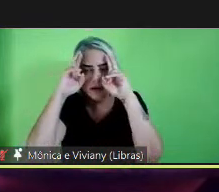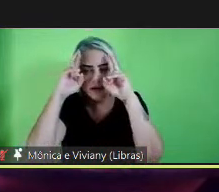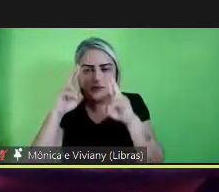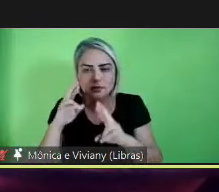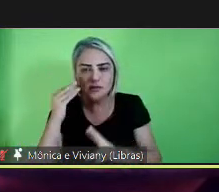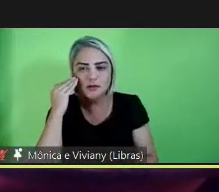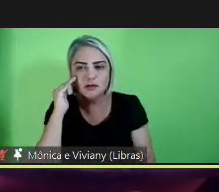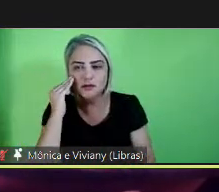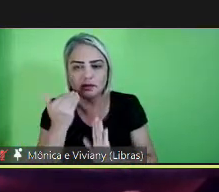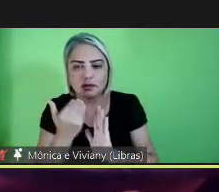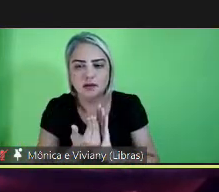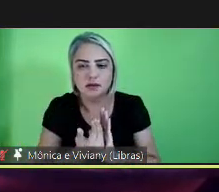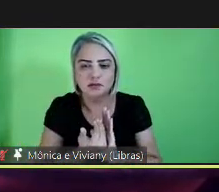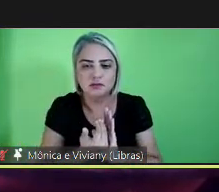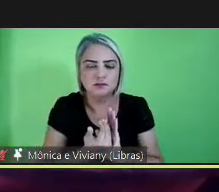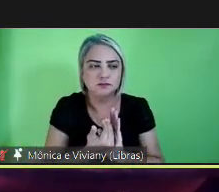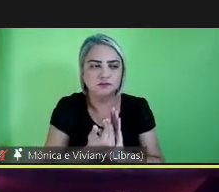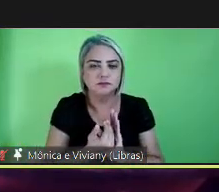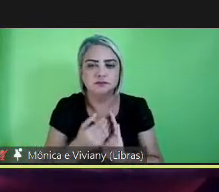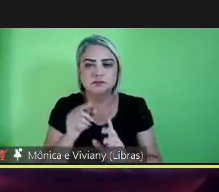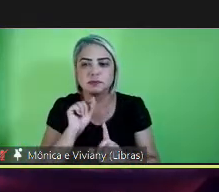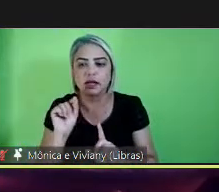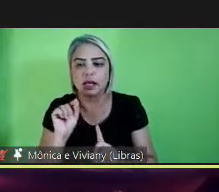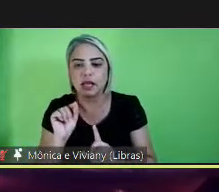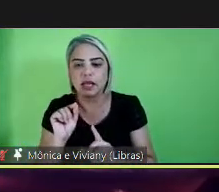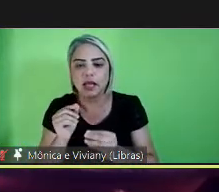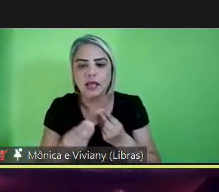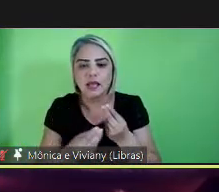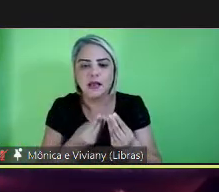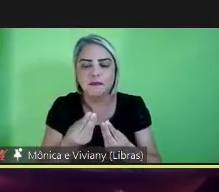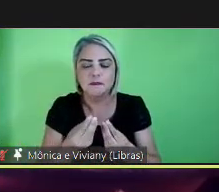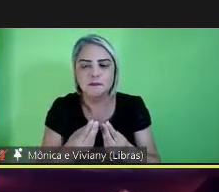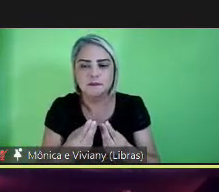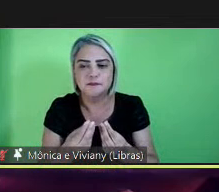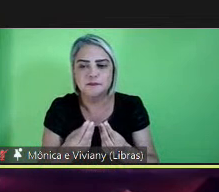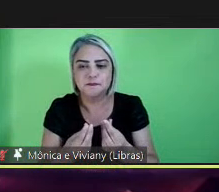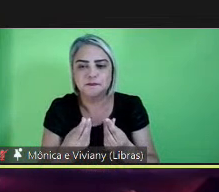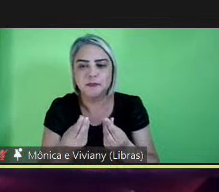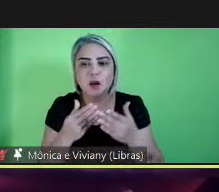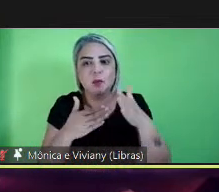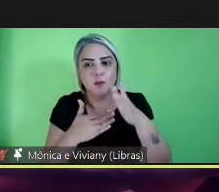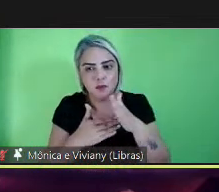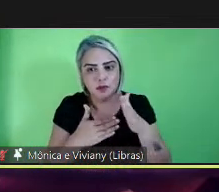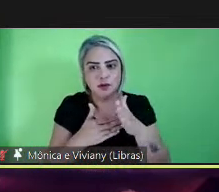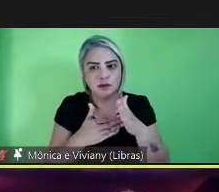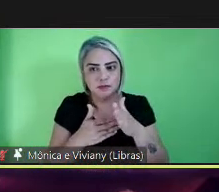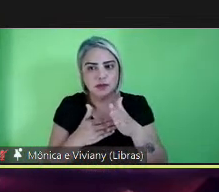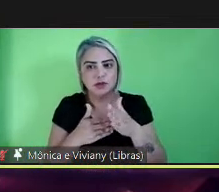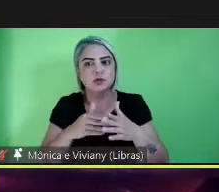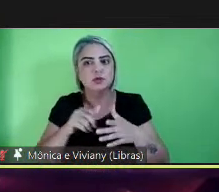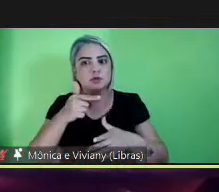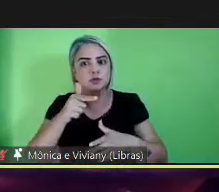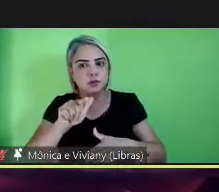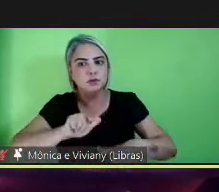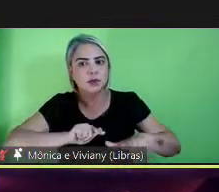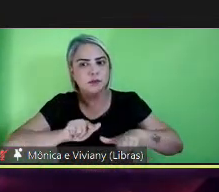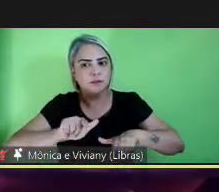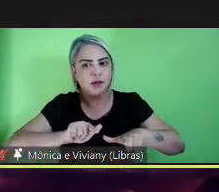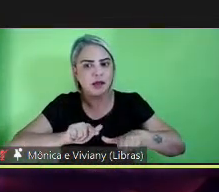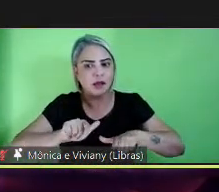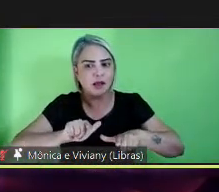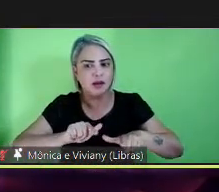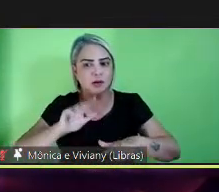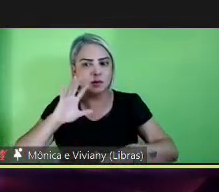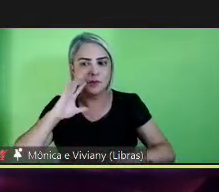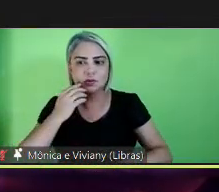practicing and the remit of your role. One suit does not fit all.